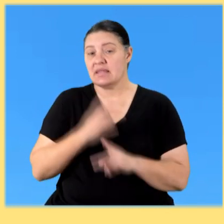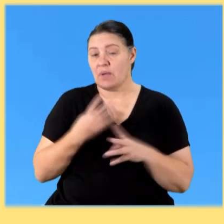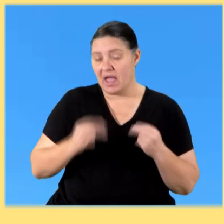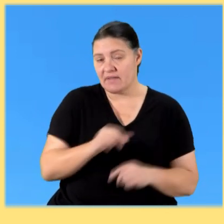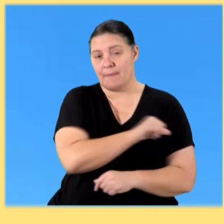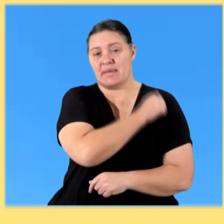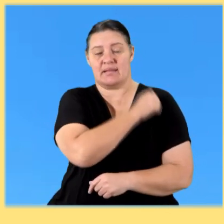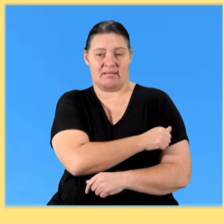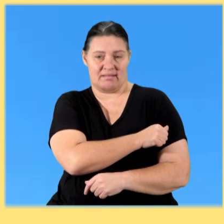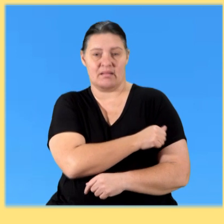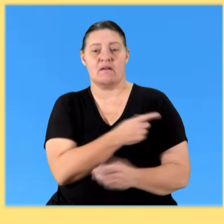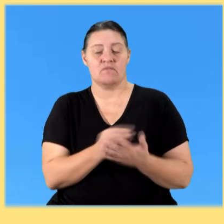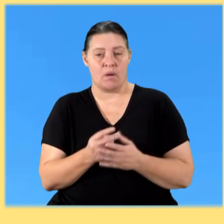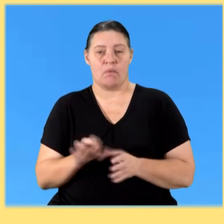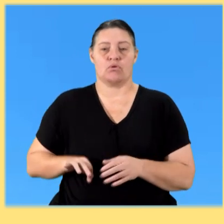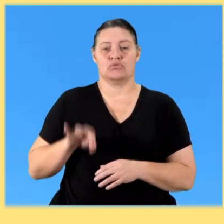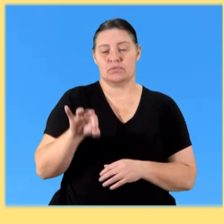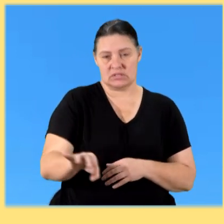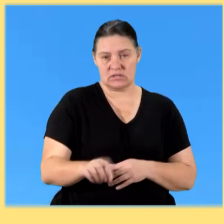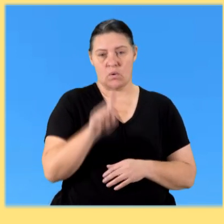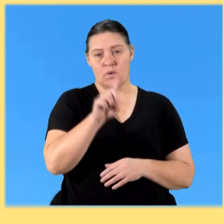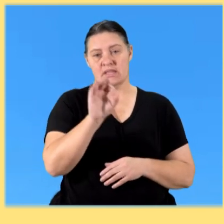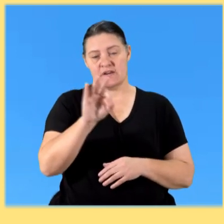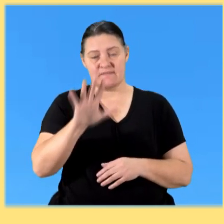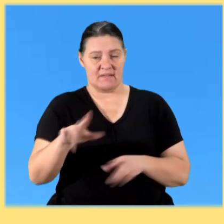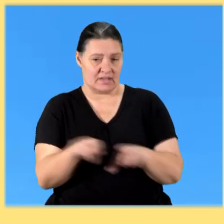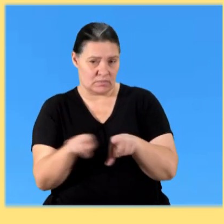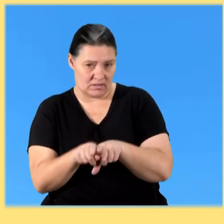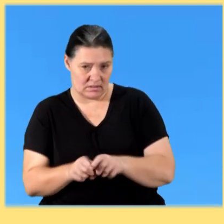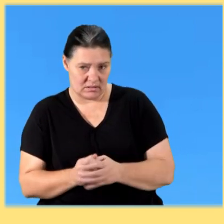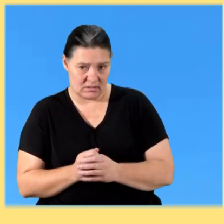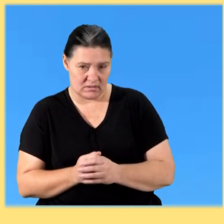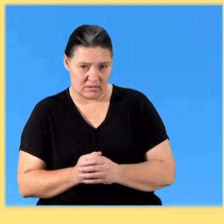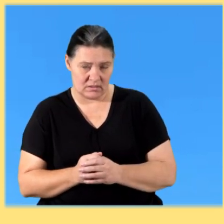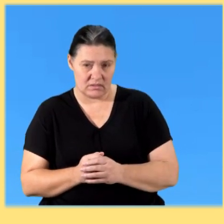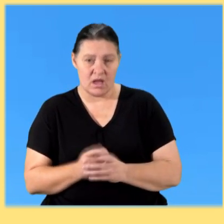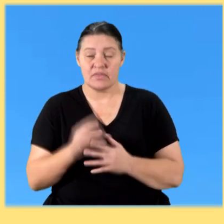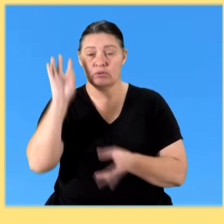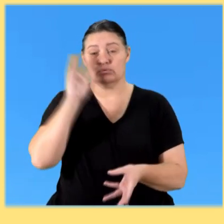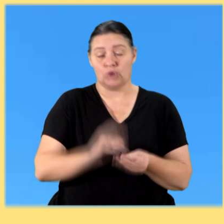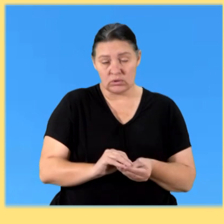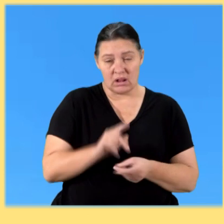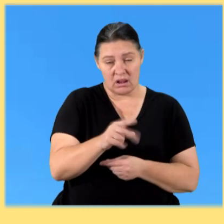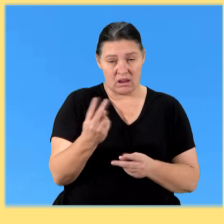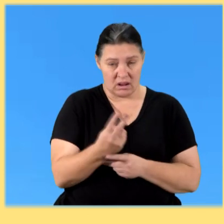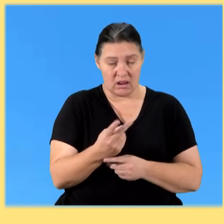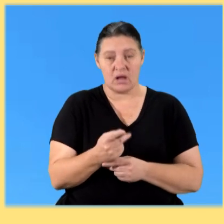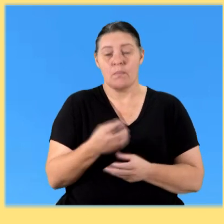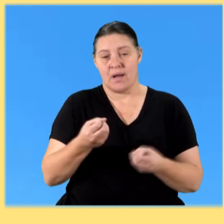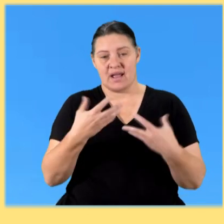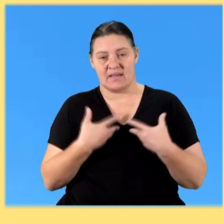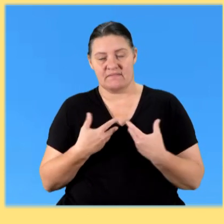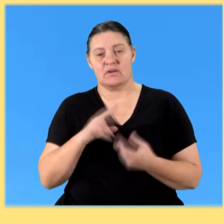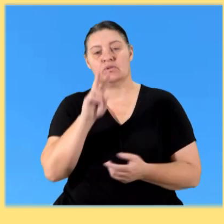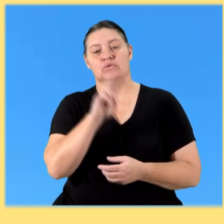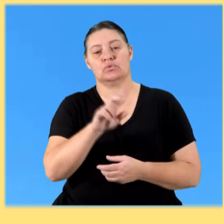then we also have medical aid from the contributions, 135 as well. Here's my 135. The total of these two